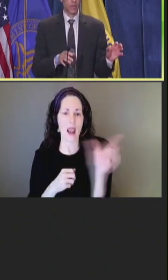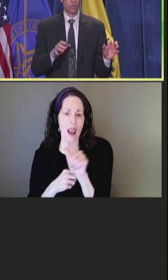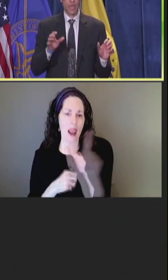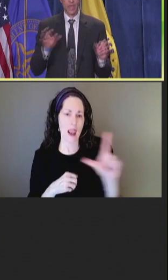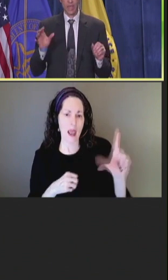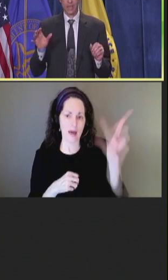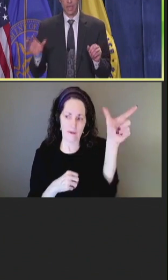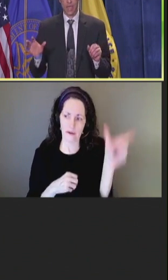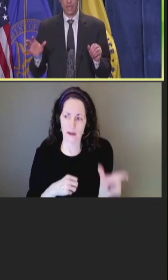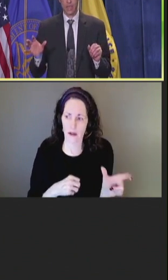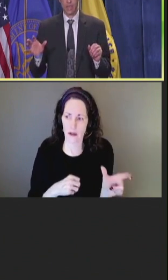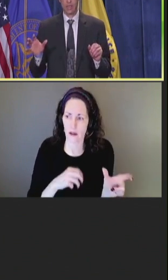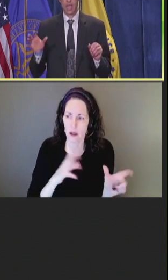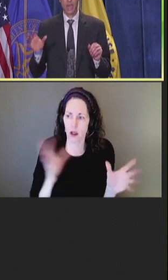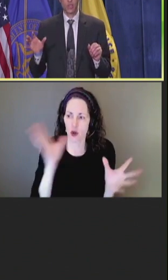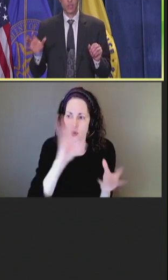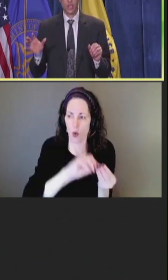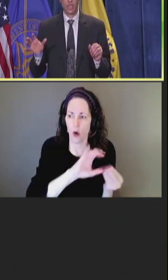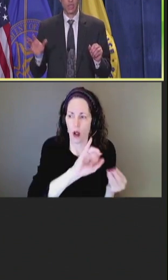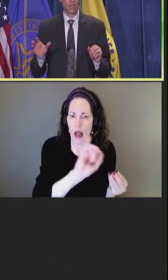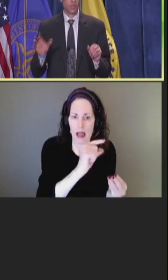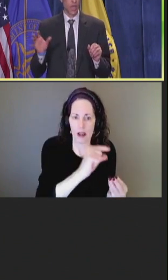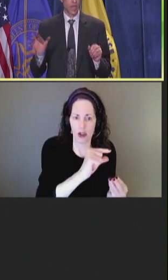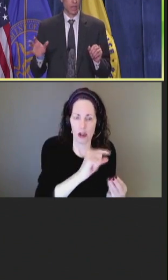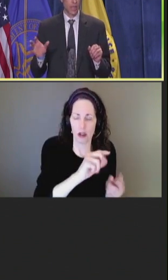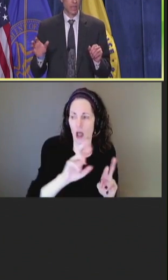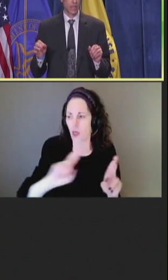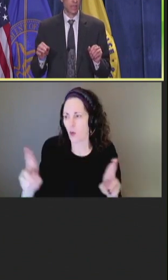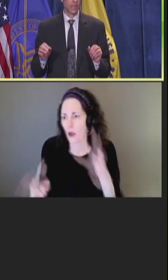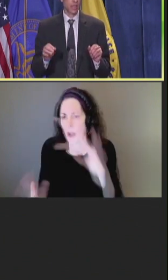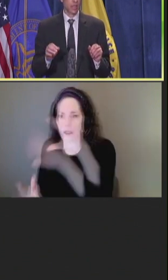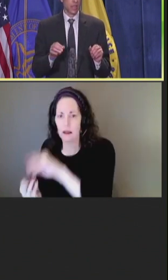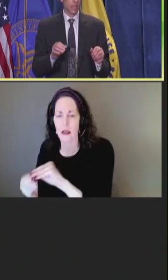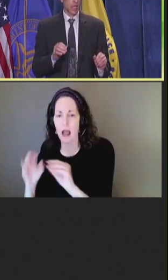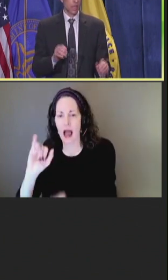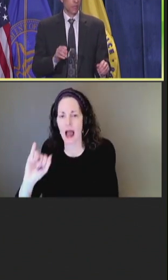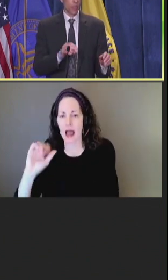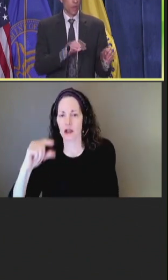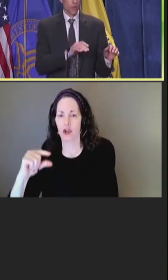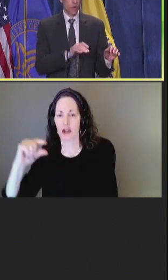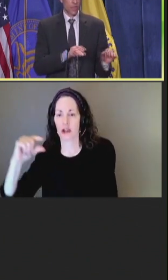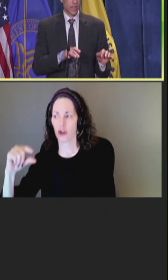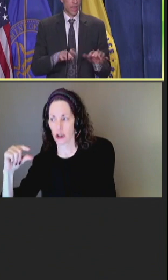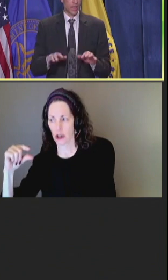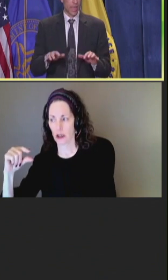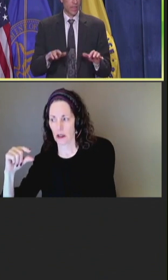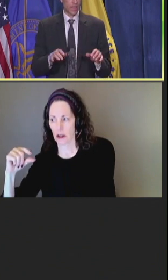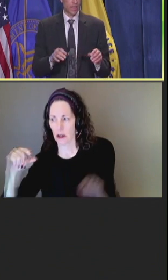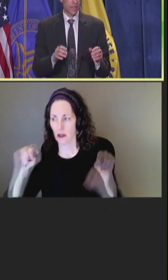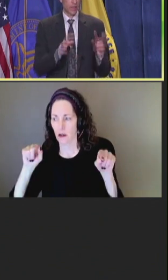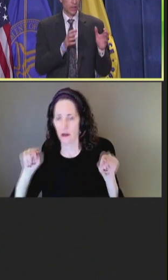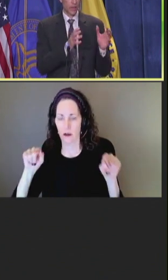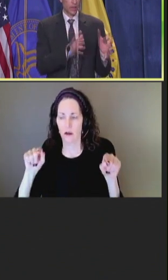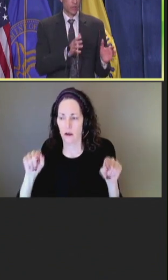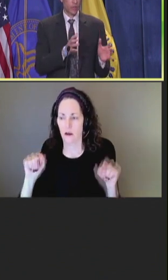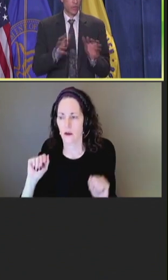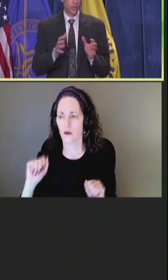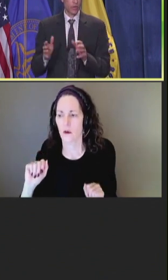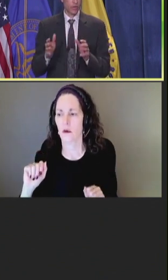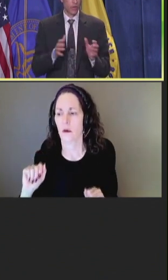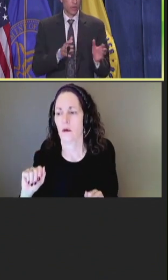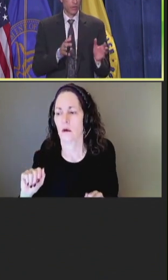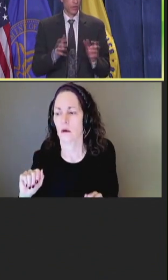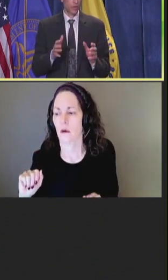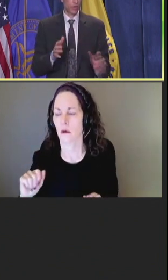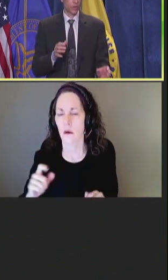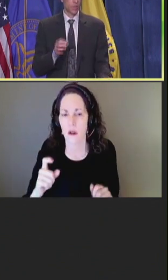The right-hand side is IgG by ELISA. Across the x-axis, they're